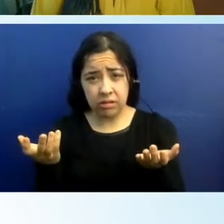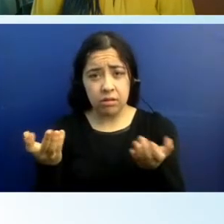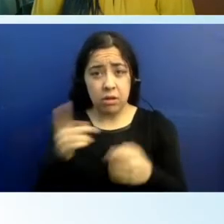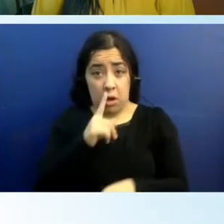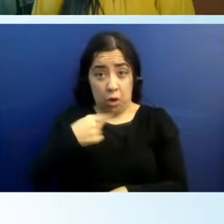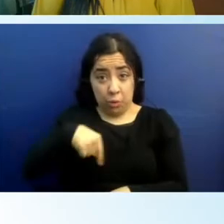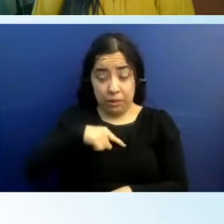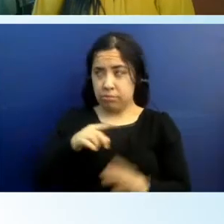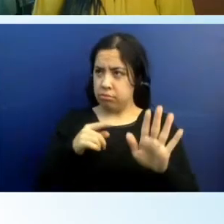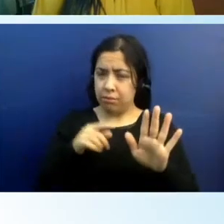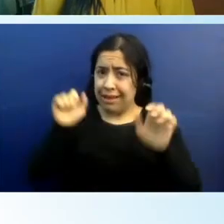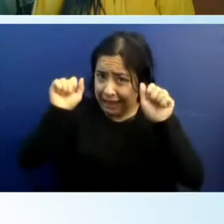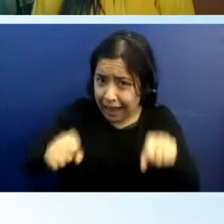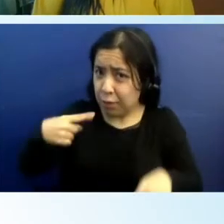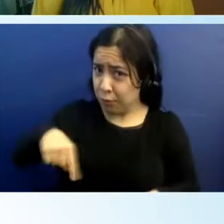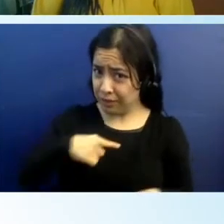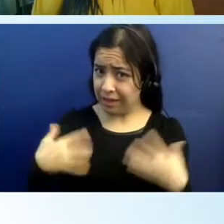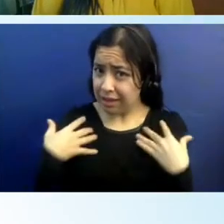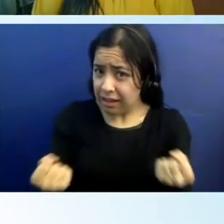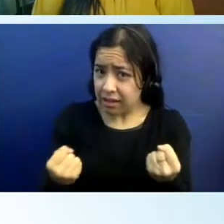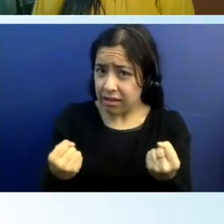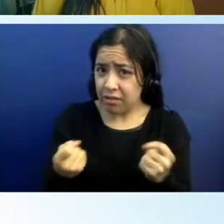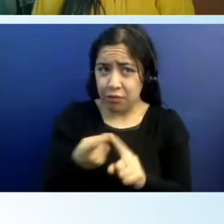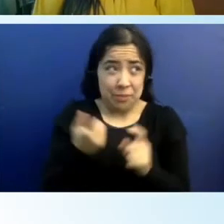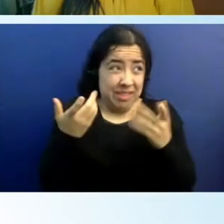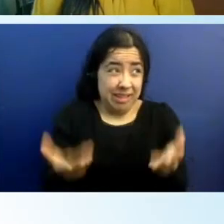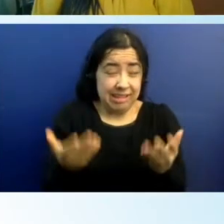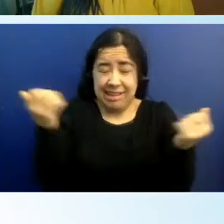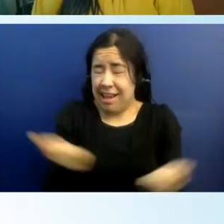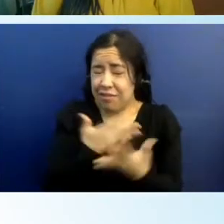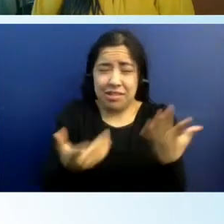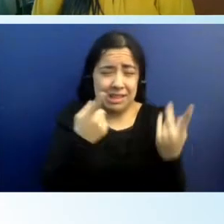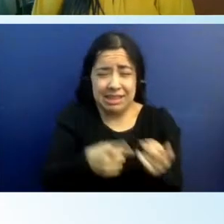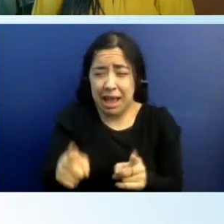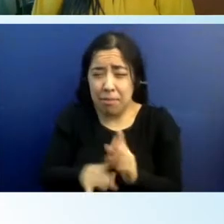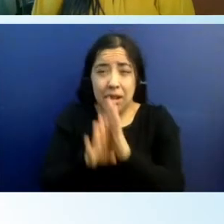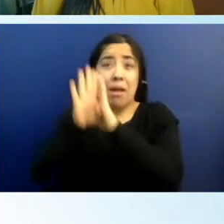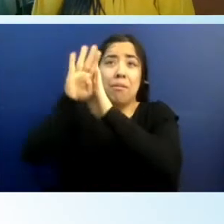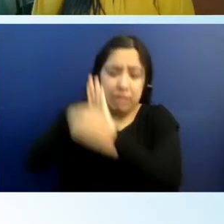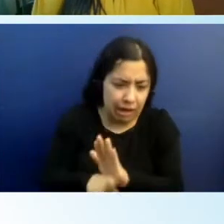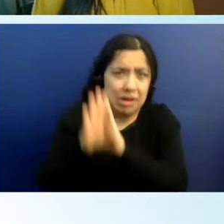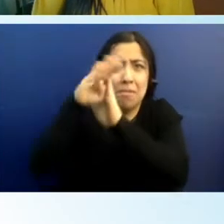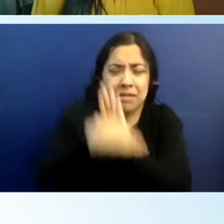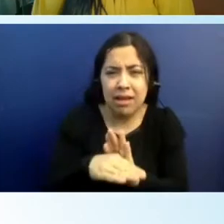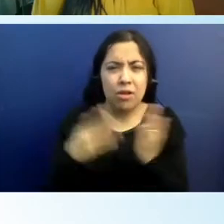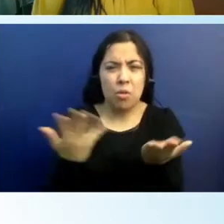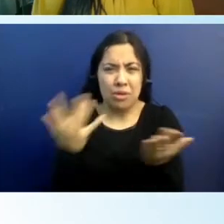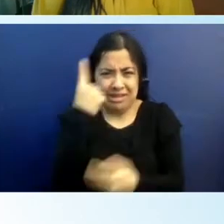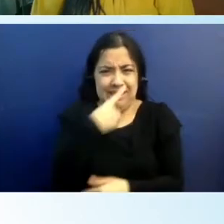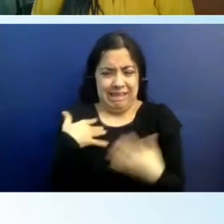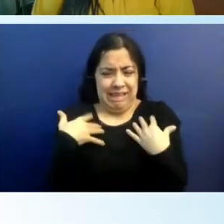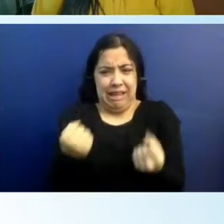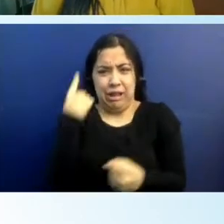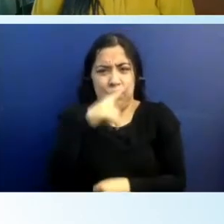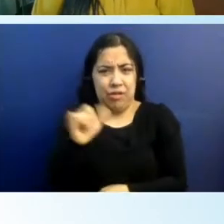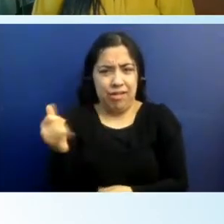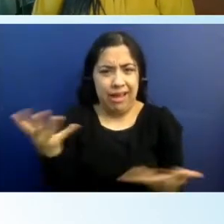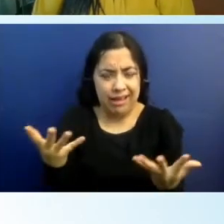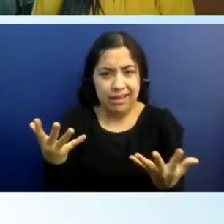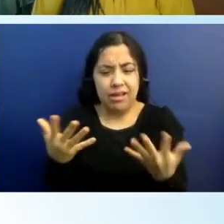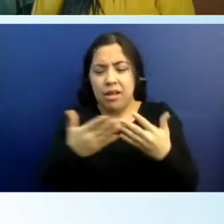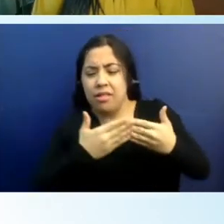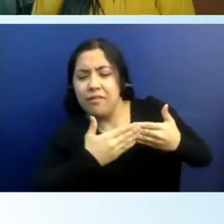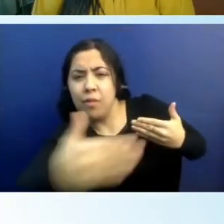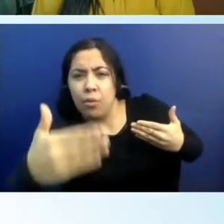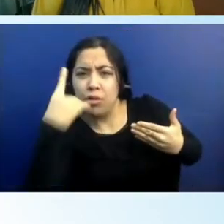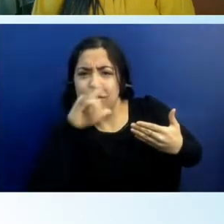Can we heal from this with everything that's happened, with so much up and down? What is healing going to look like? What is a path forward?